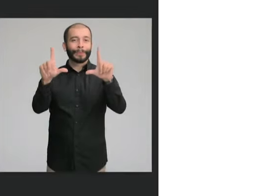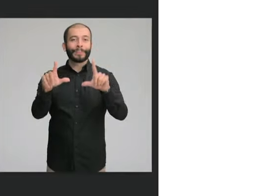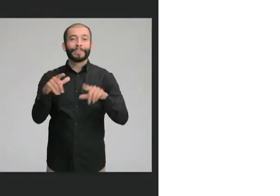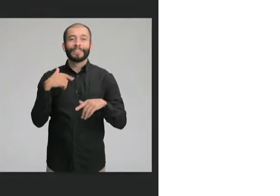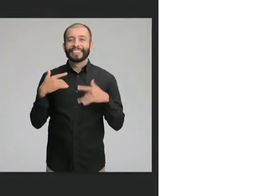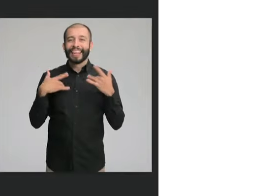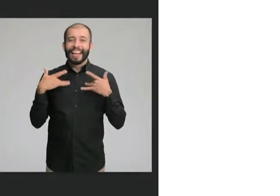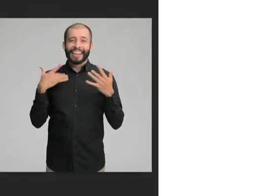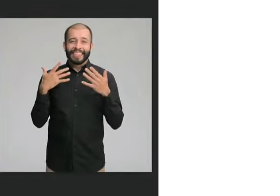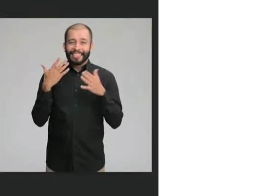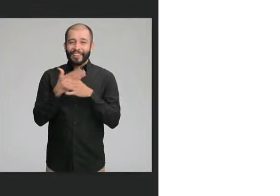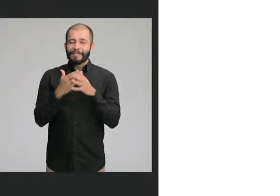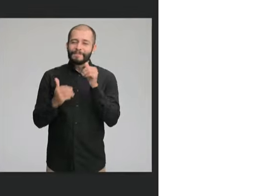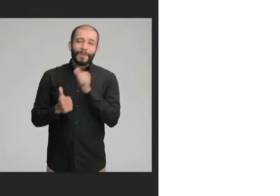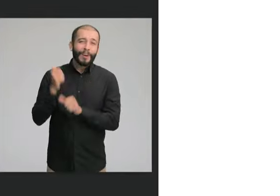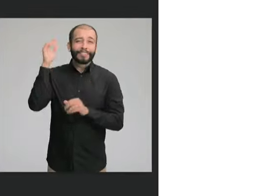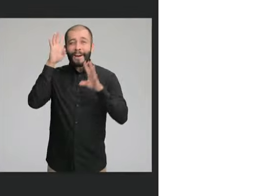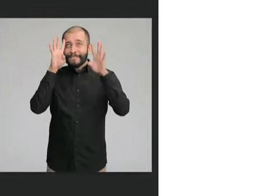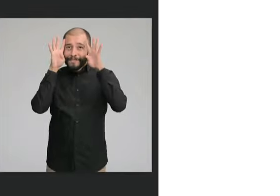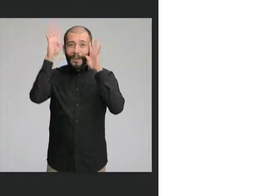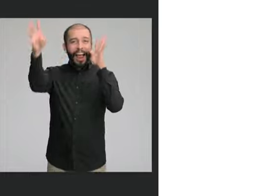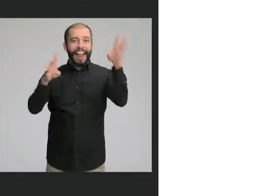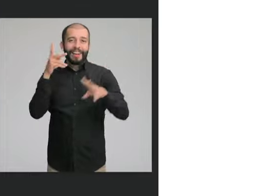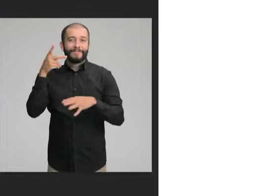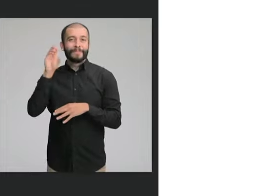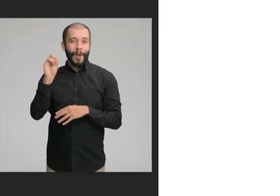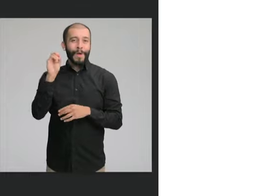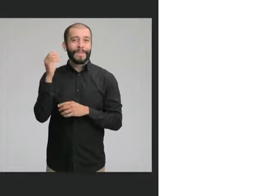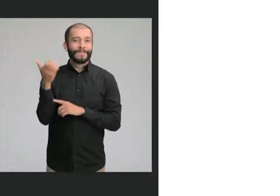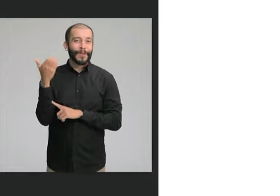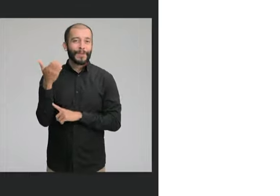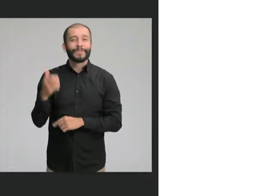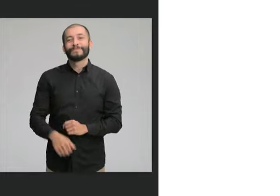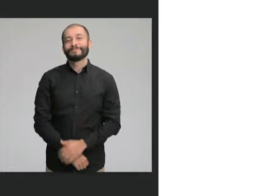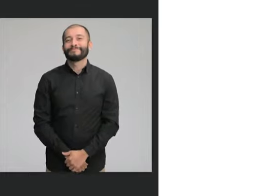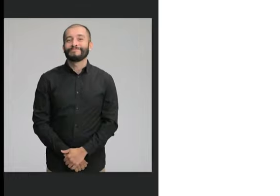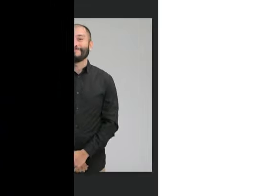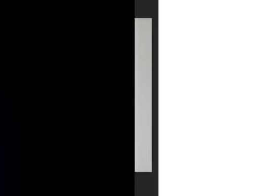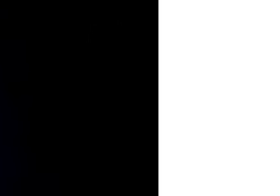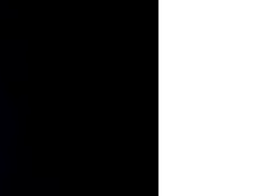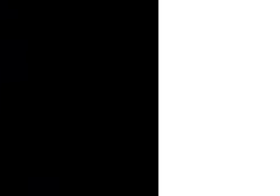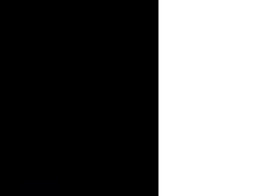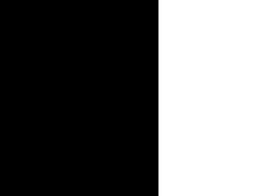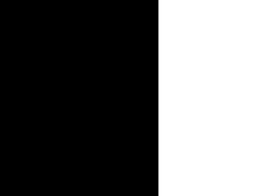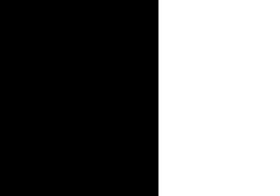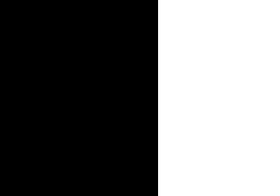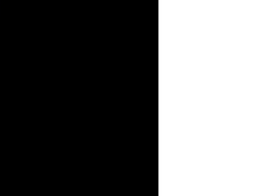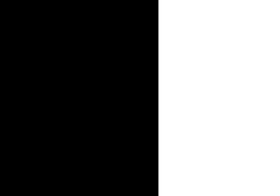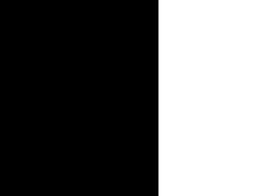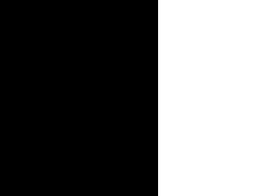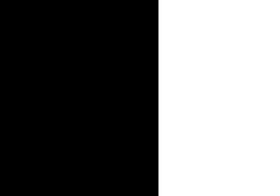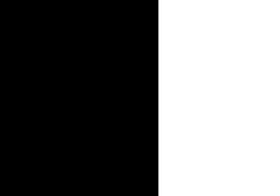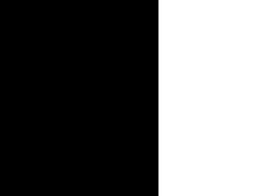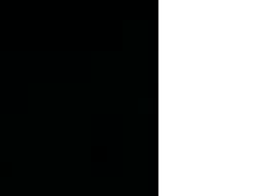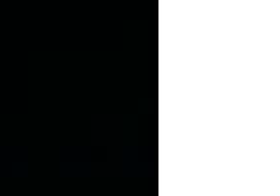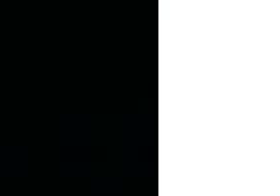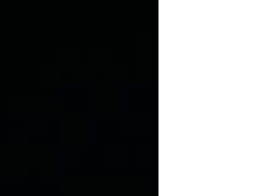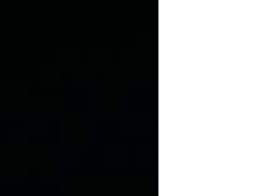excited to share our most innovative Pro lineup yet. Yes. Yes, Tim, yes.